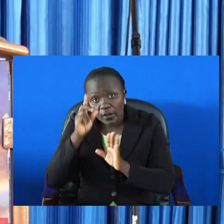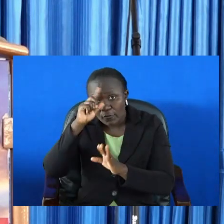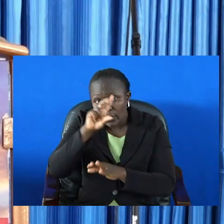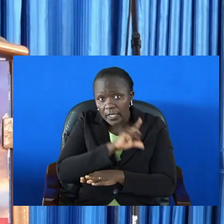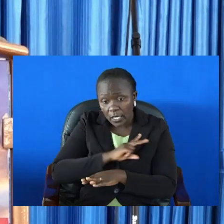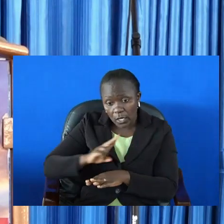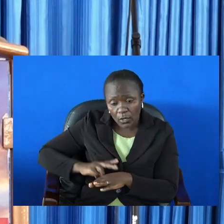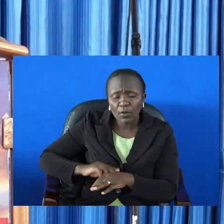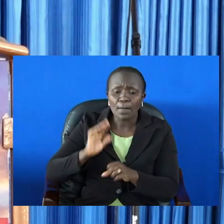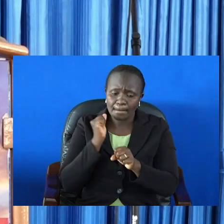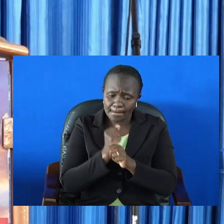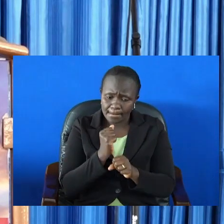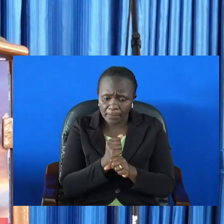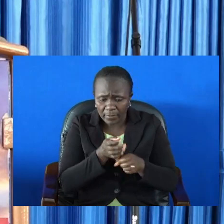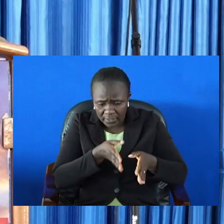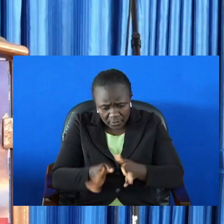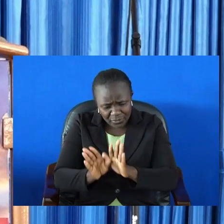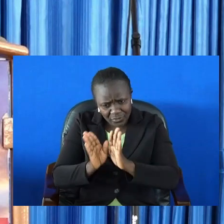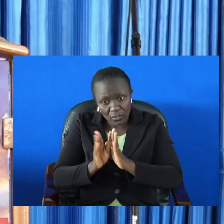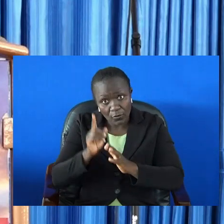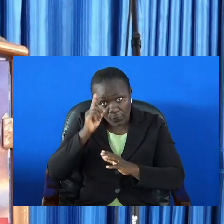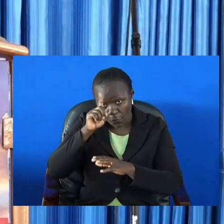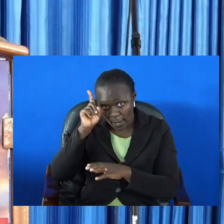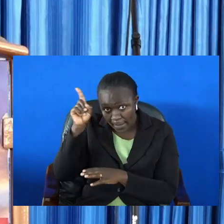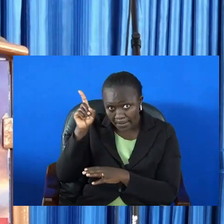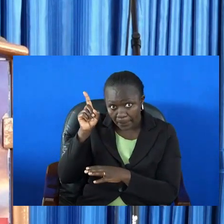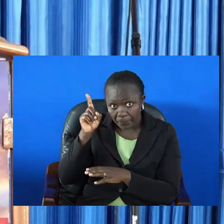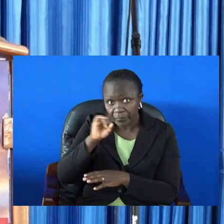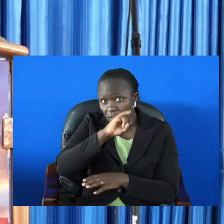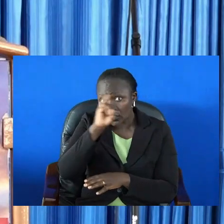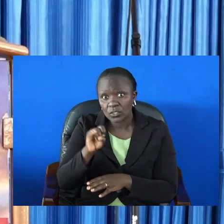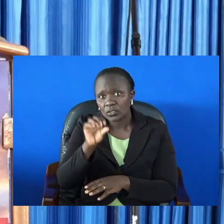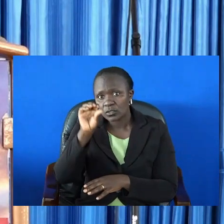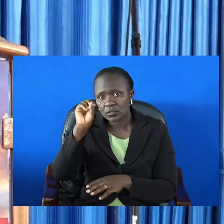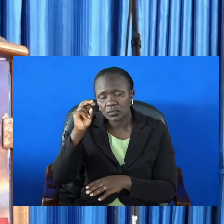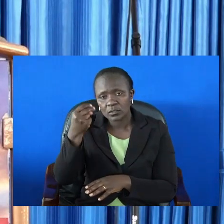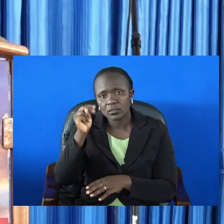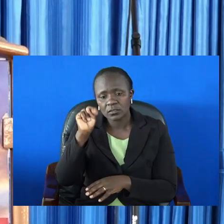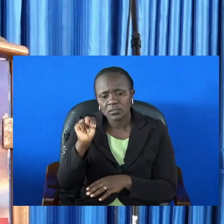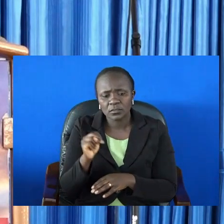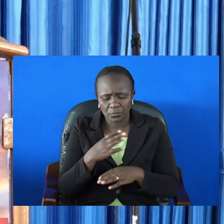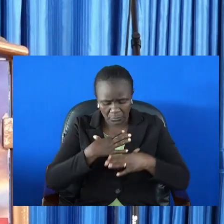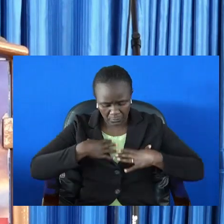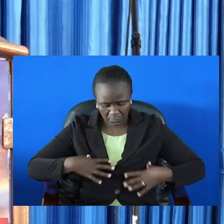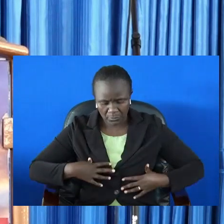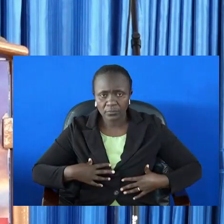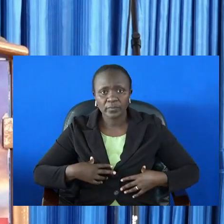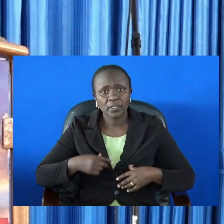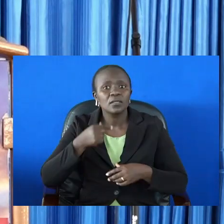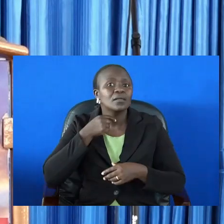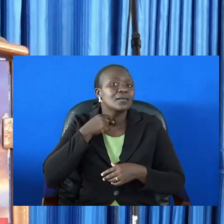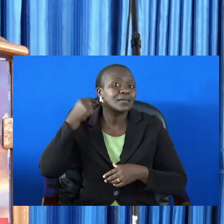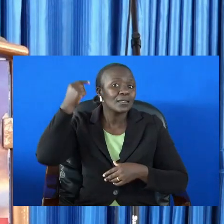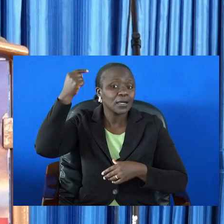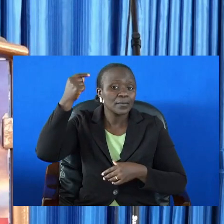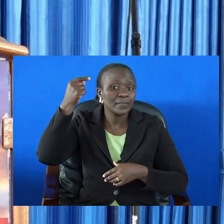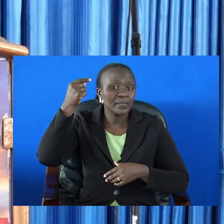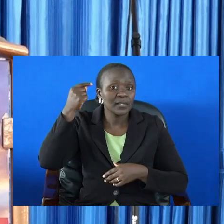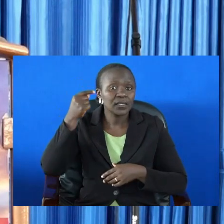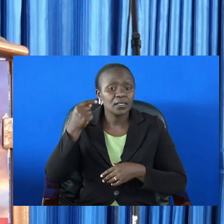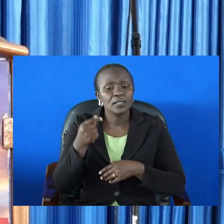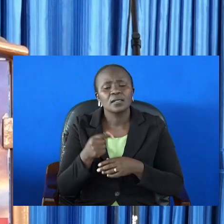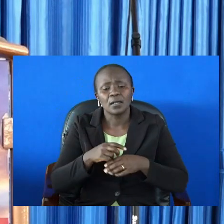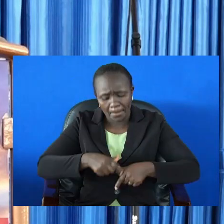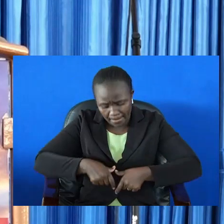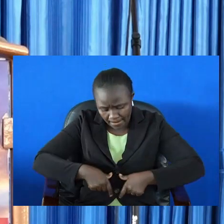Lord, make straight path for him. John's clothes were made of camel hair, and they had leather